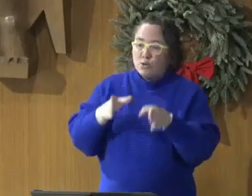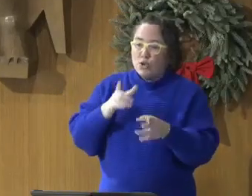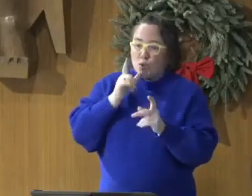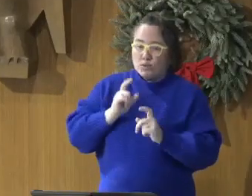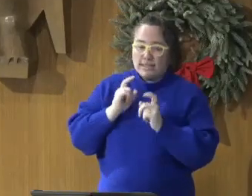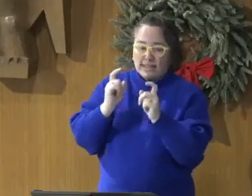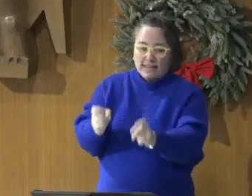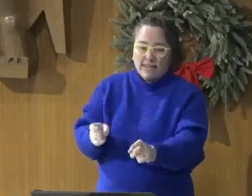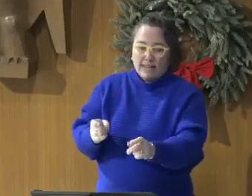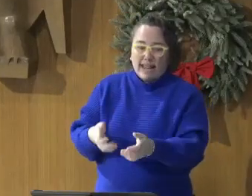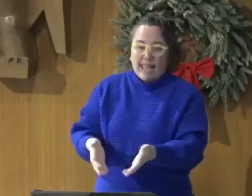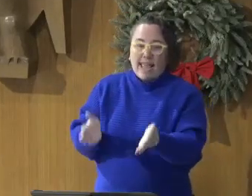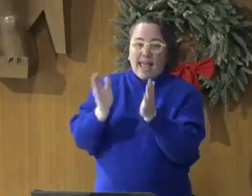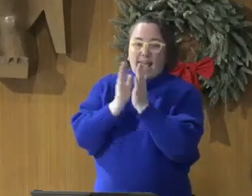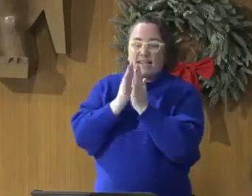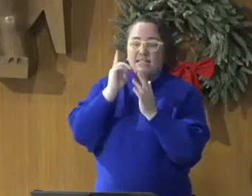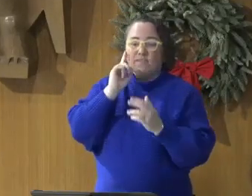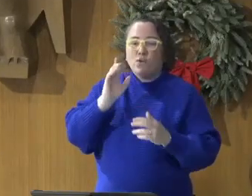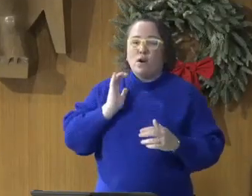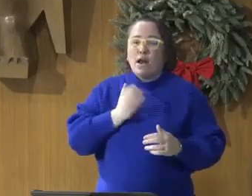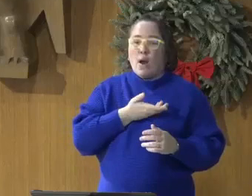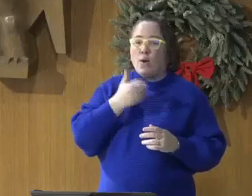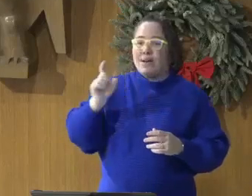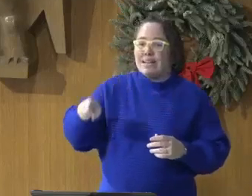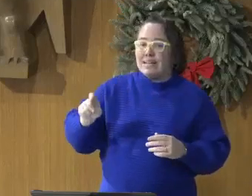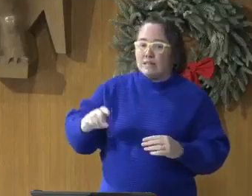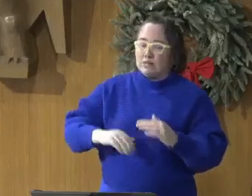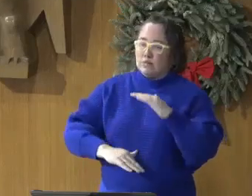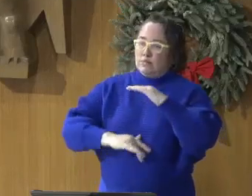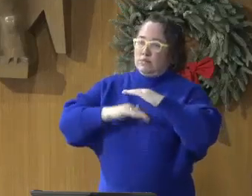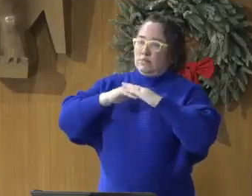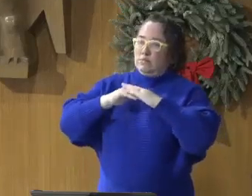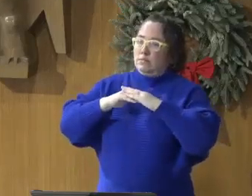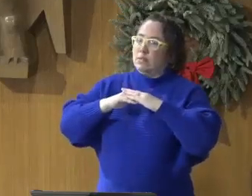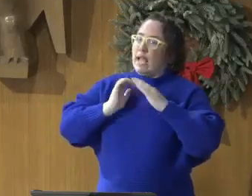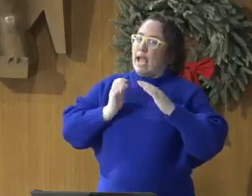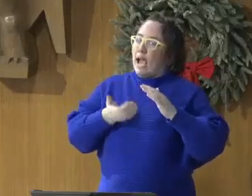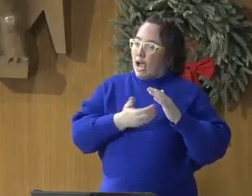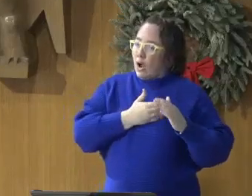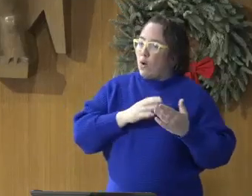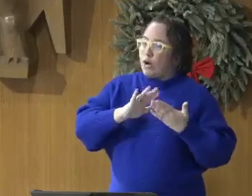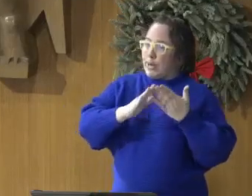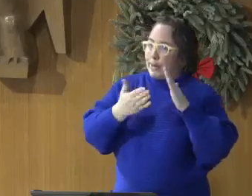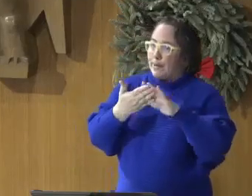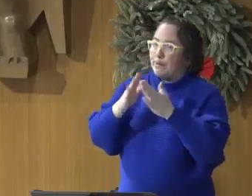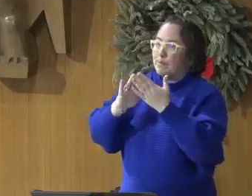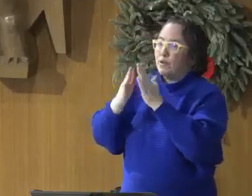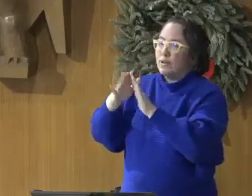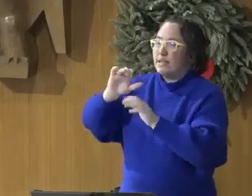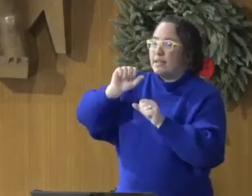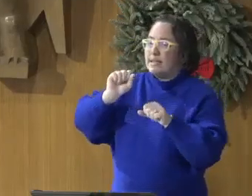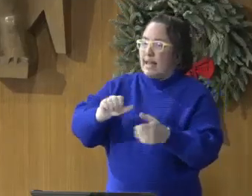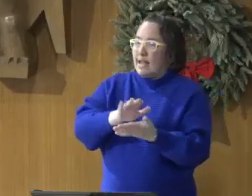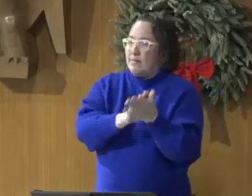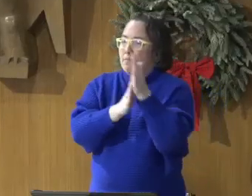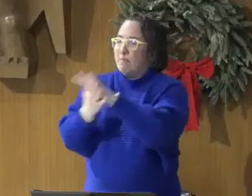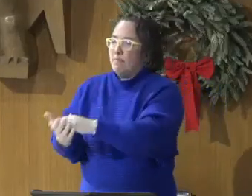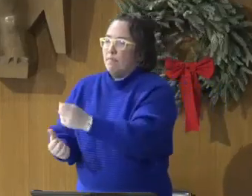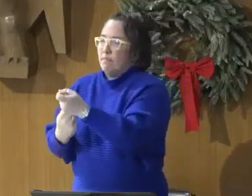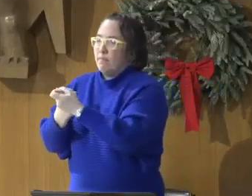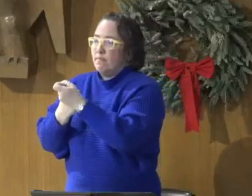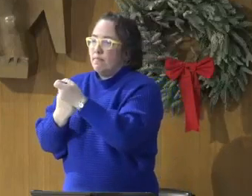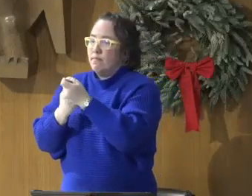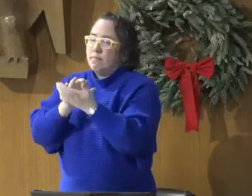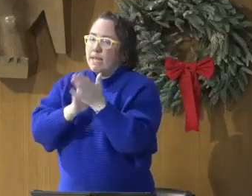Asking for what we need, friends, allows our community to be the blessing for